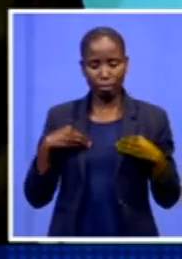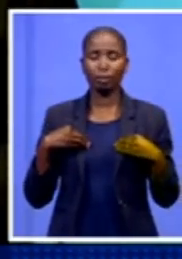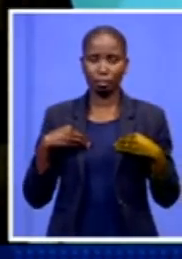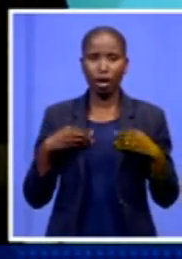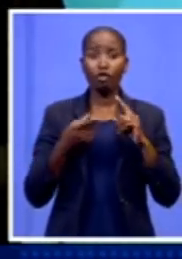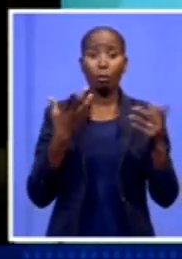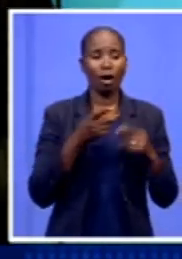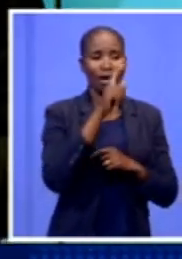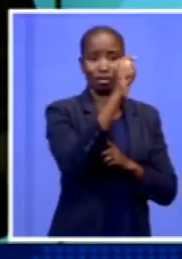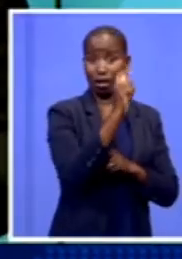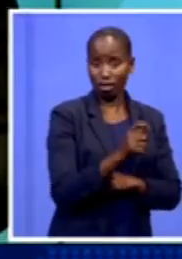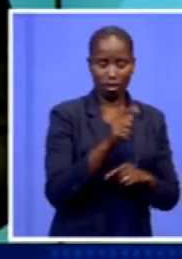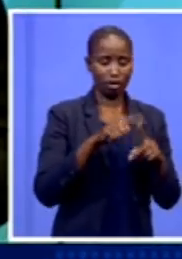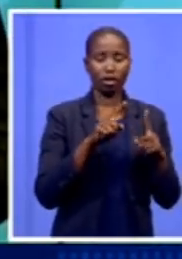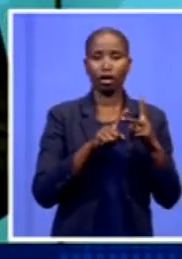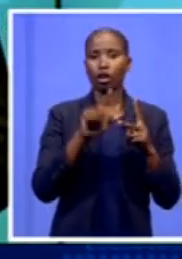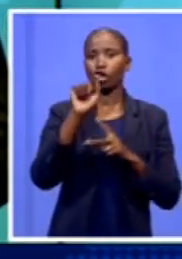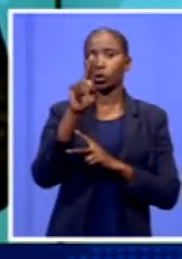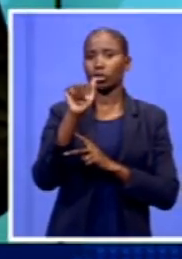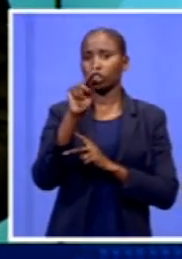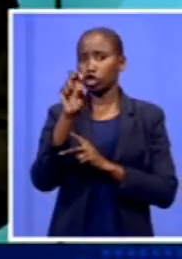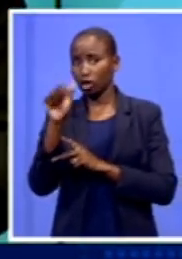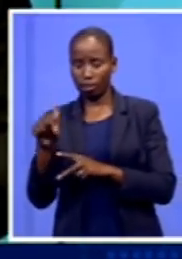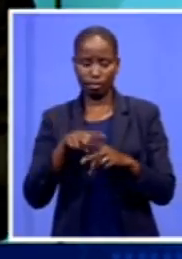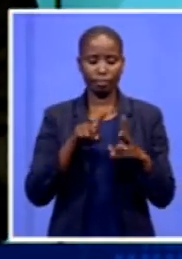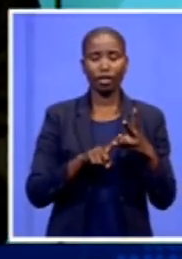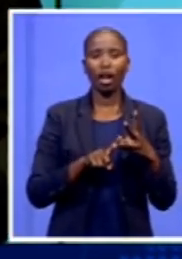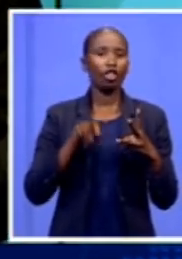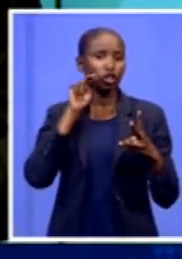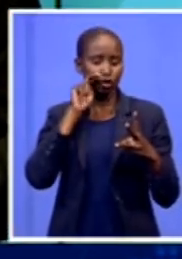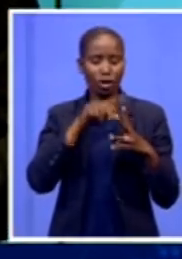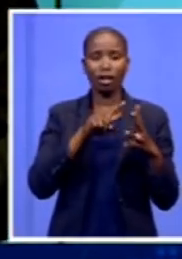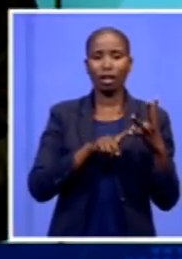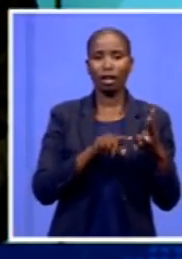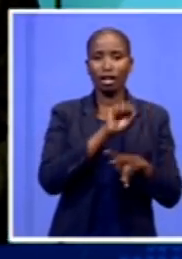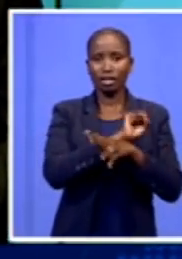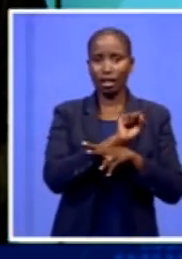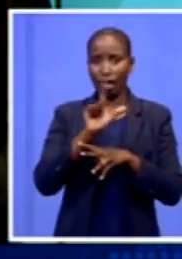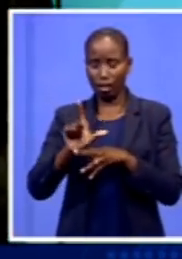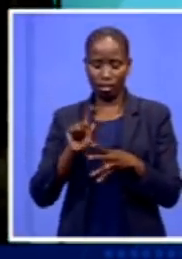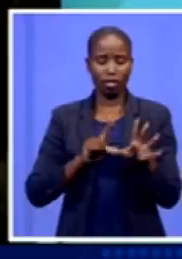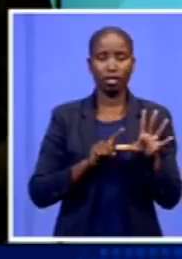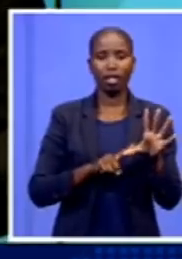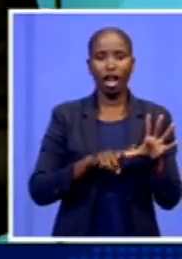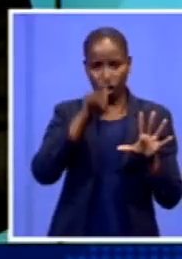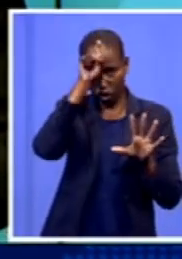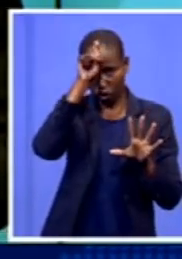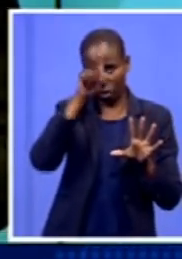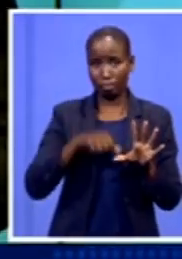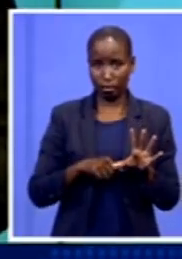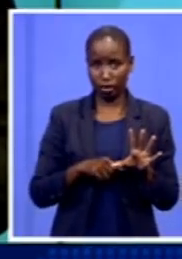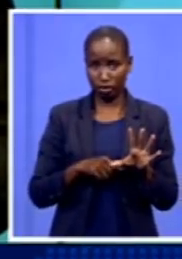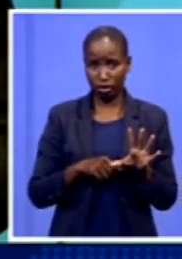Tunisia, Nigeria, Senegal, and Egypt. We could not be happier. Of course,